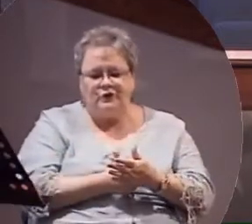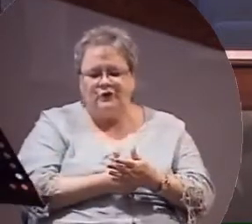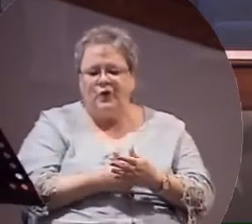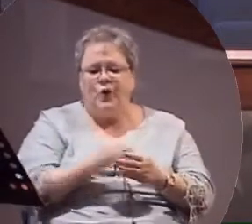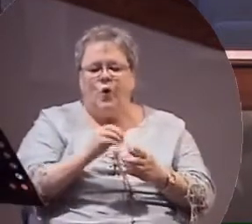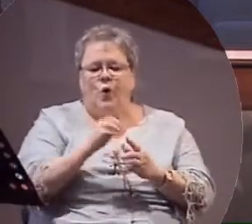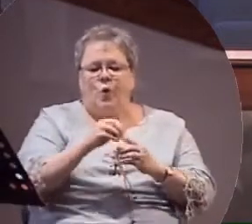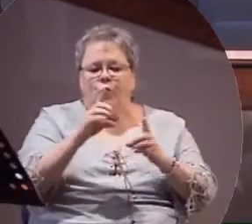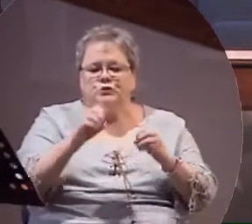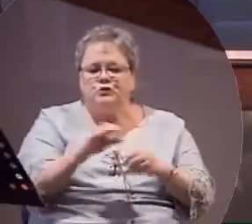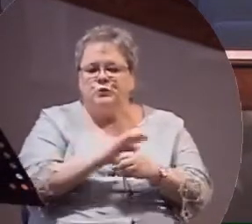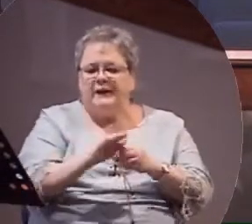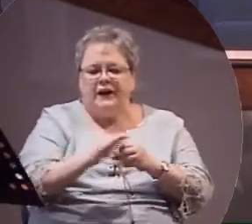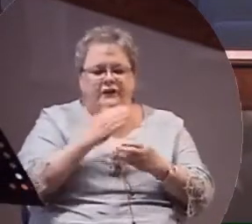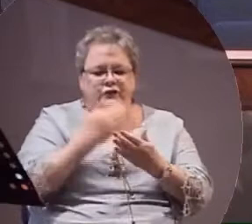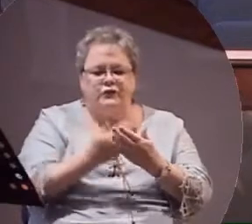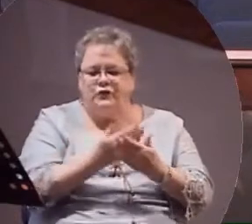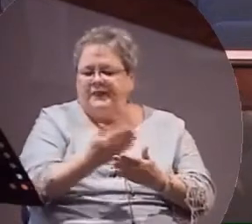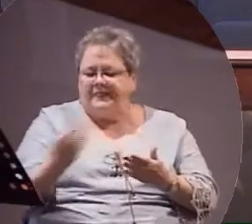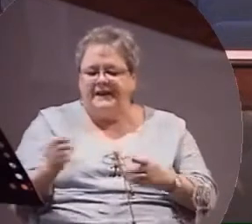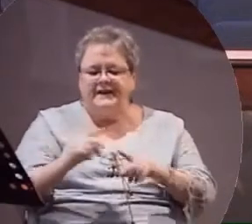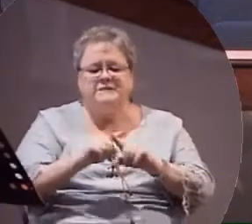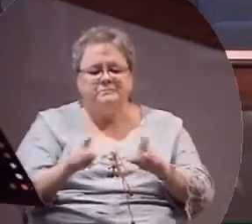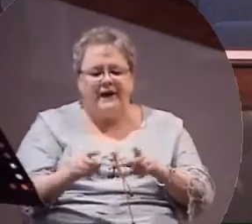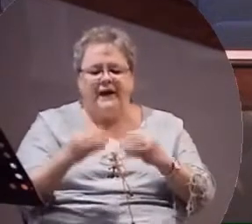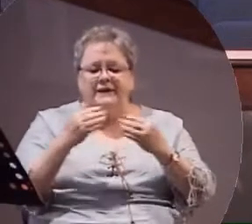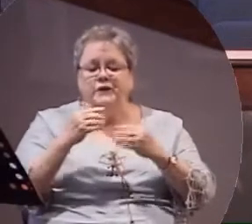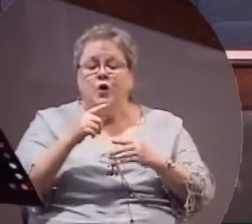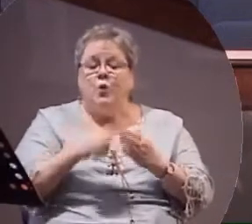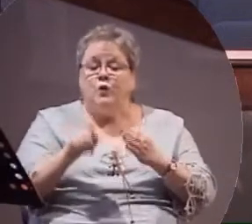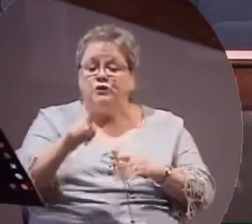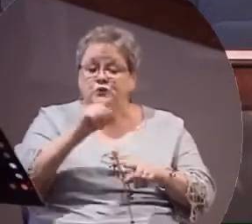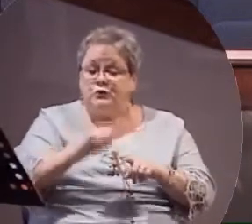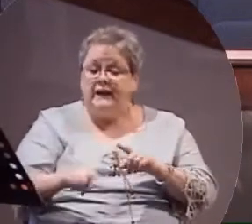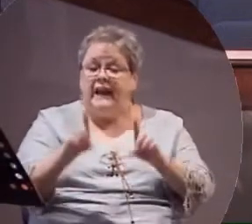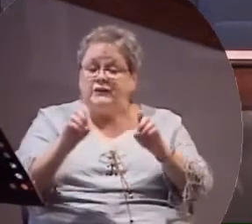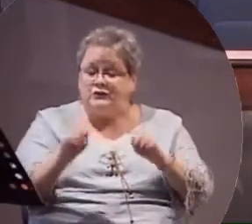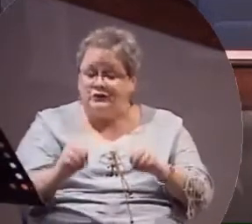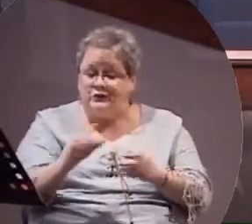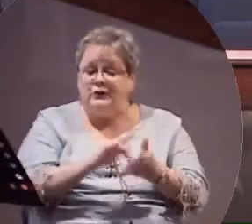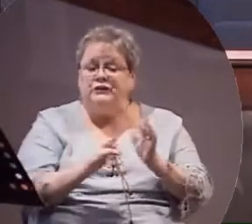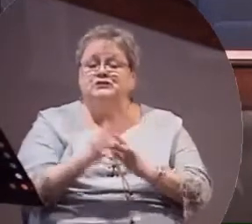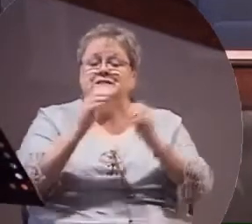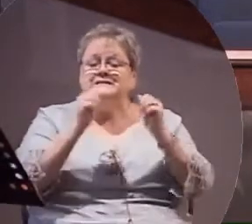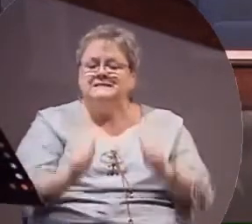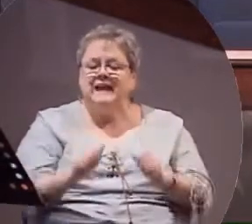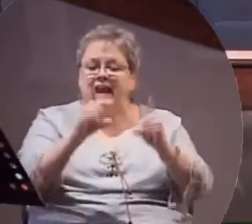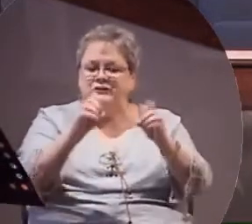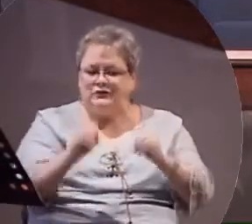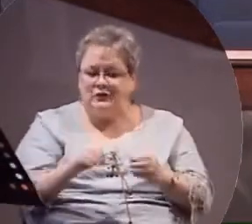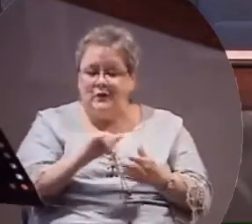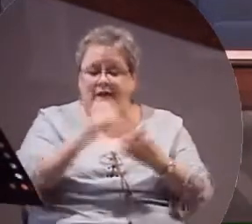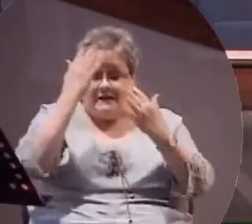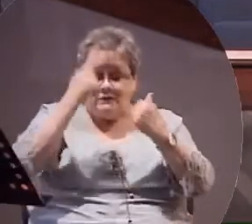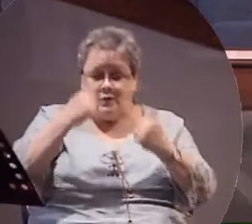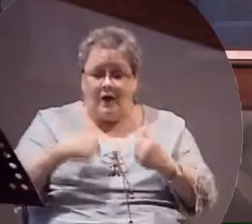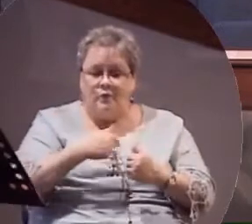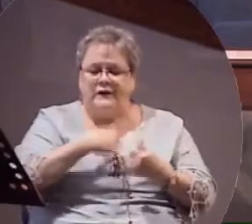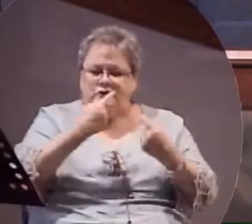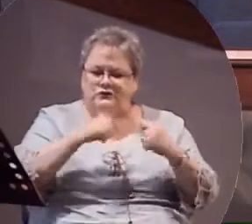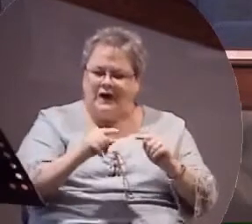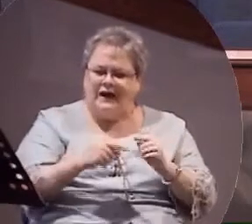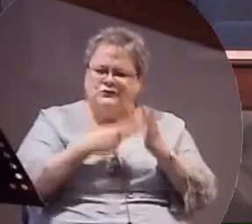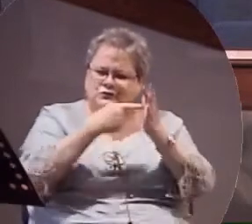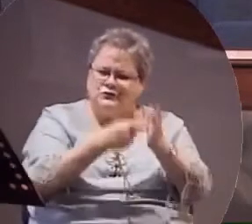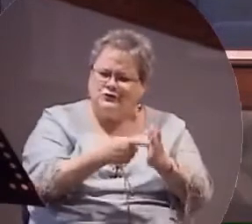But buddy, I'll tell you what you can't do. Thank God Jesus can. And that's why we try to point people to Jesus. Oh, brother